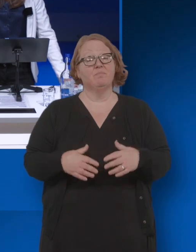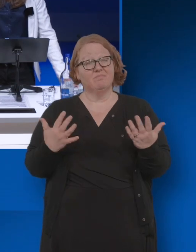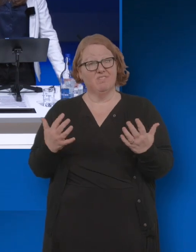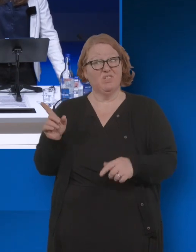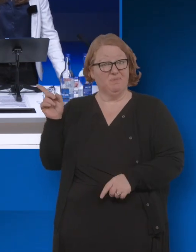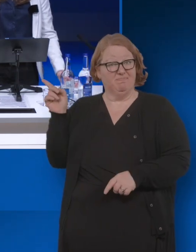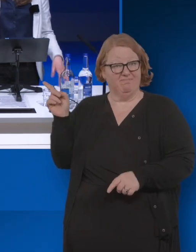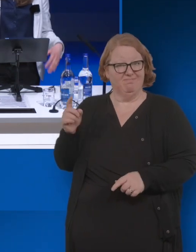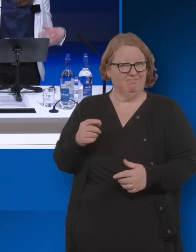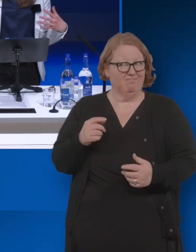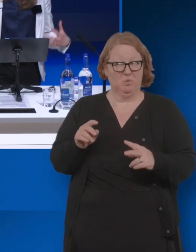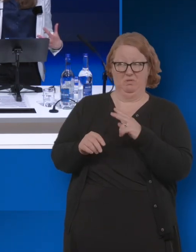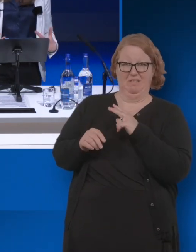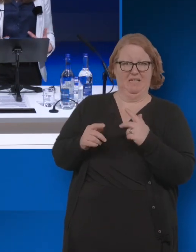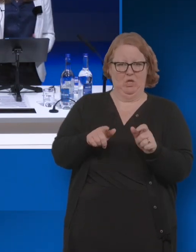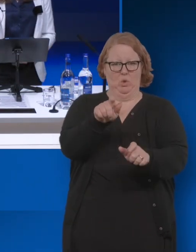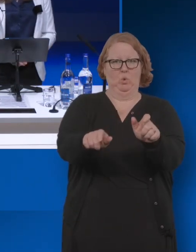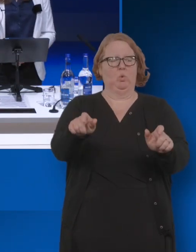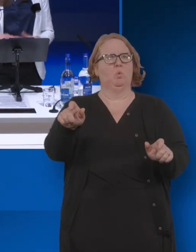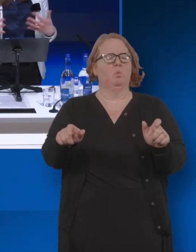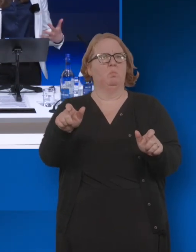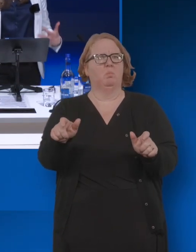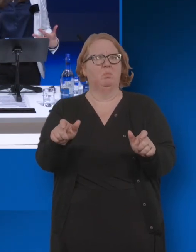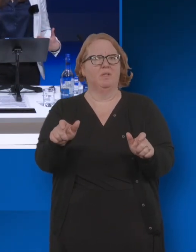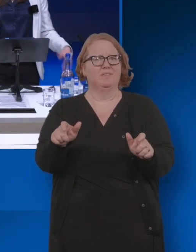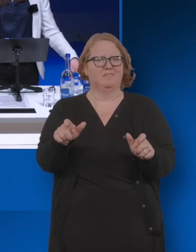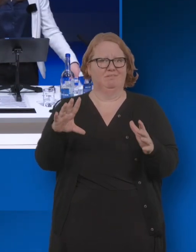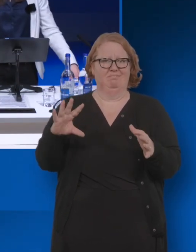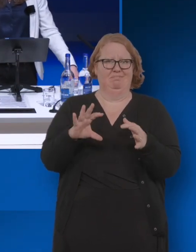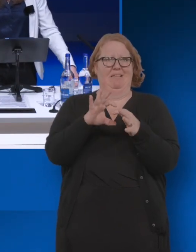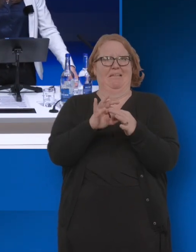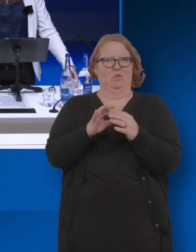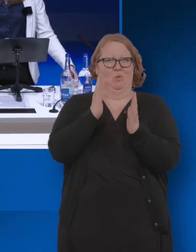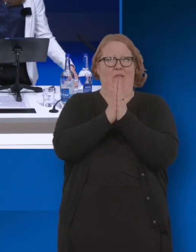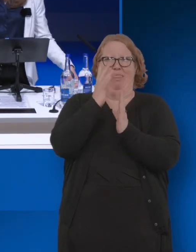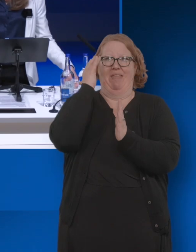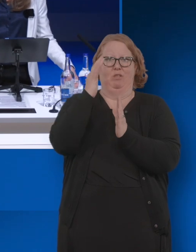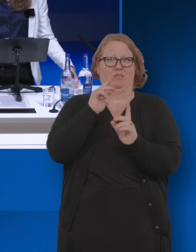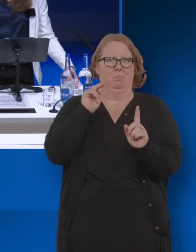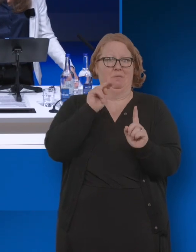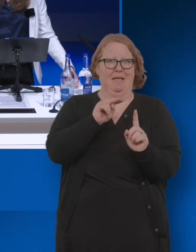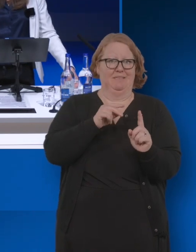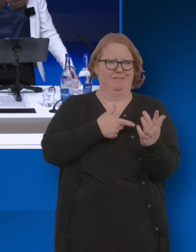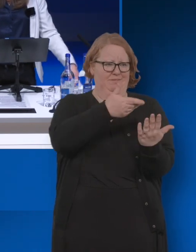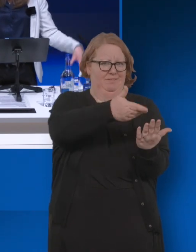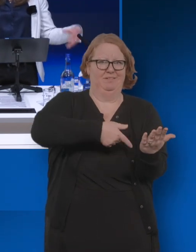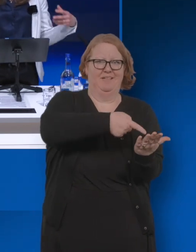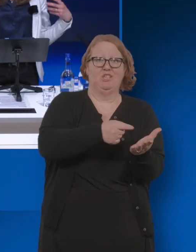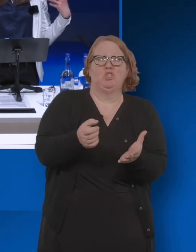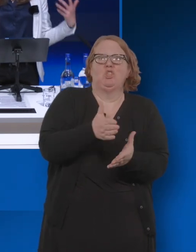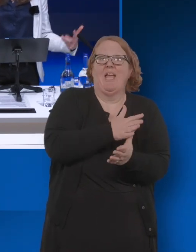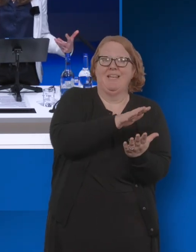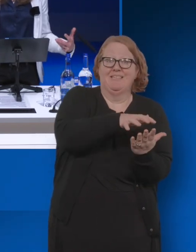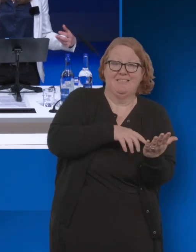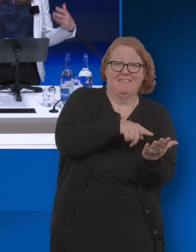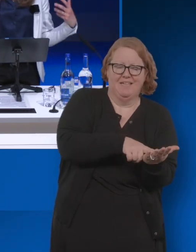we see that human beings, according to theological perspectives, according to these verses in Genesis, are